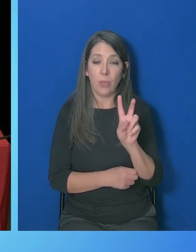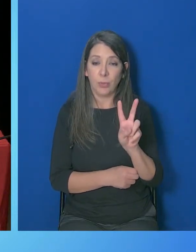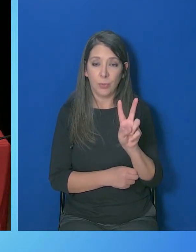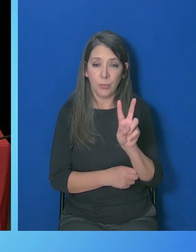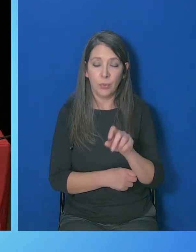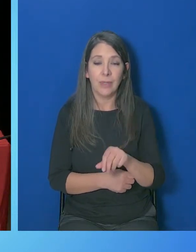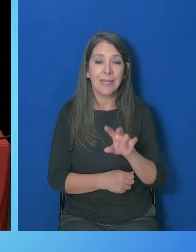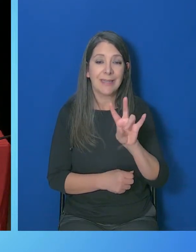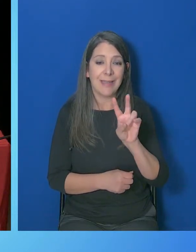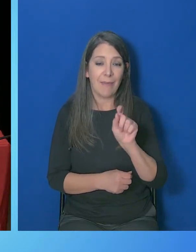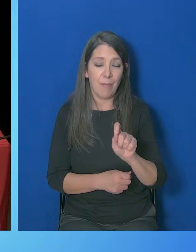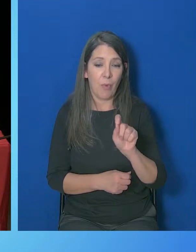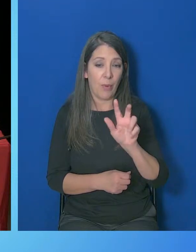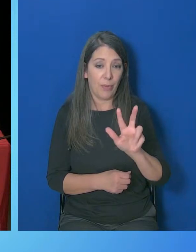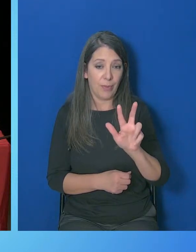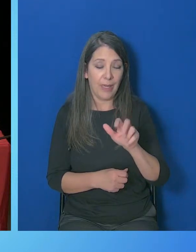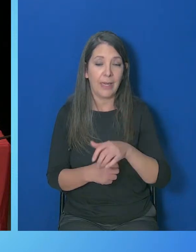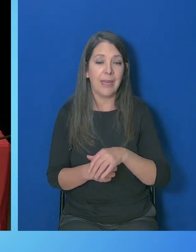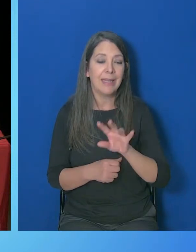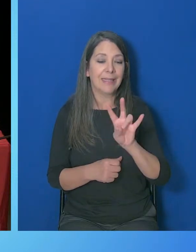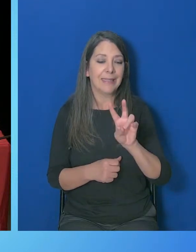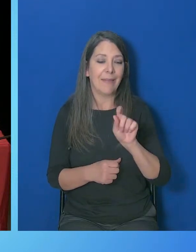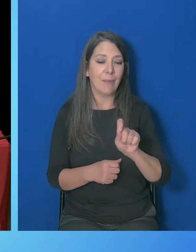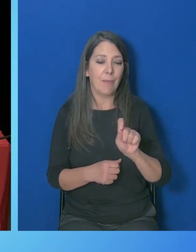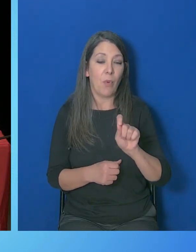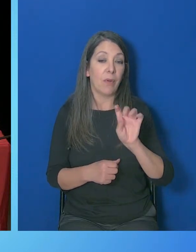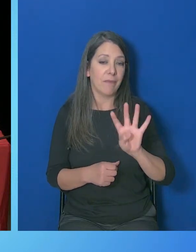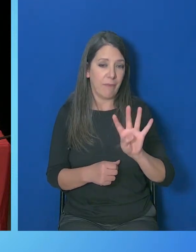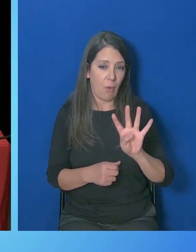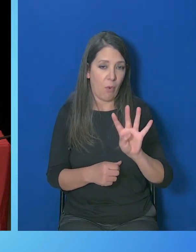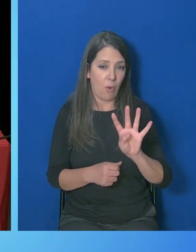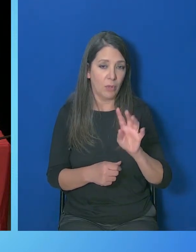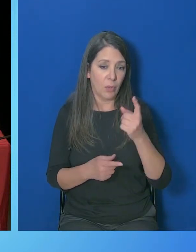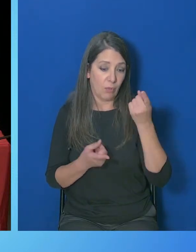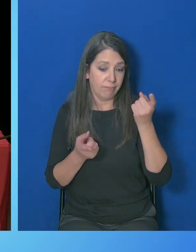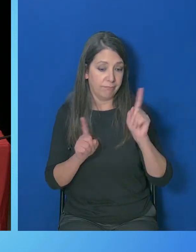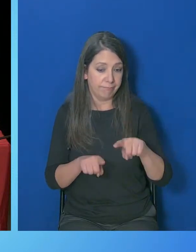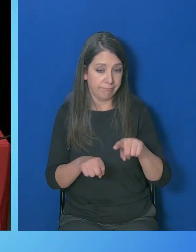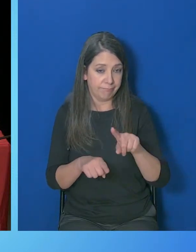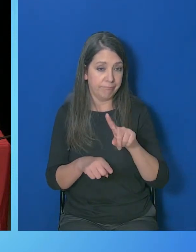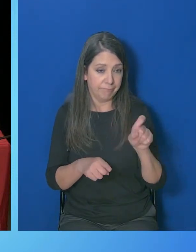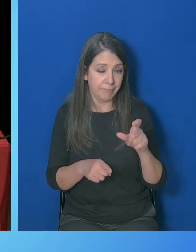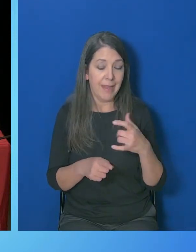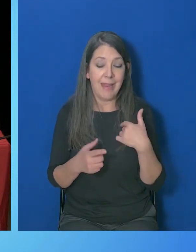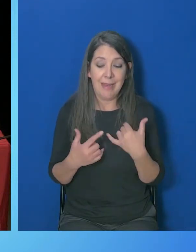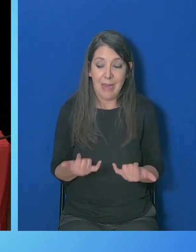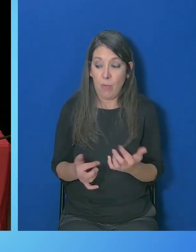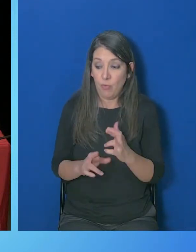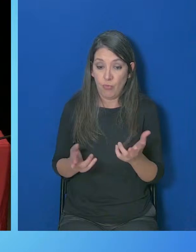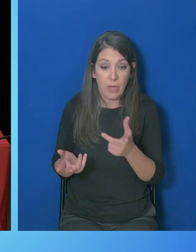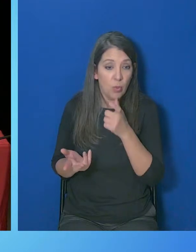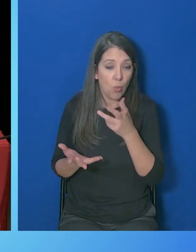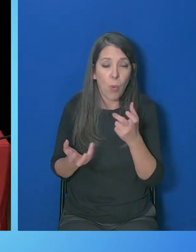7.2, 7.3, and 7.4. I will entertain a motion.